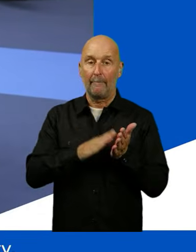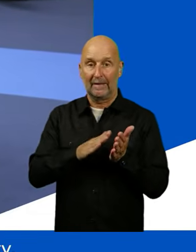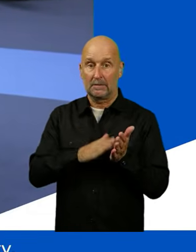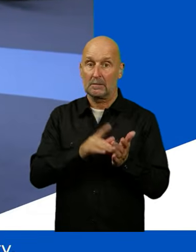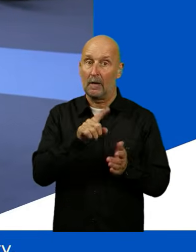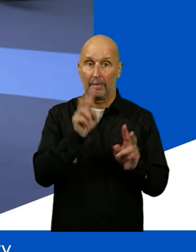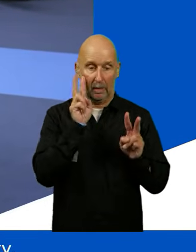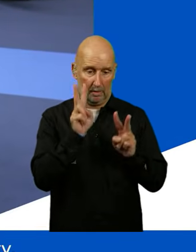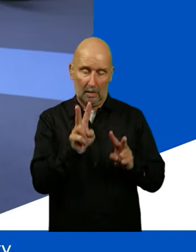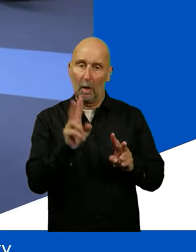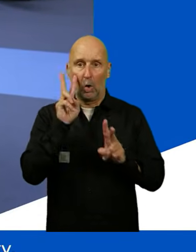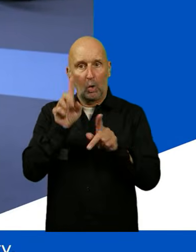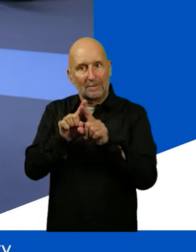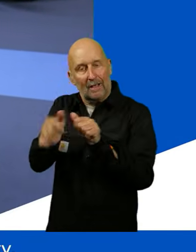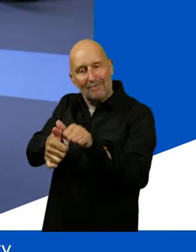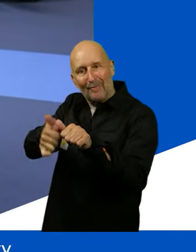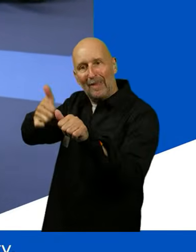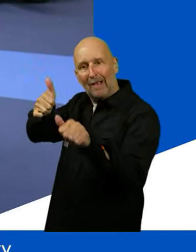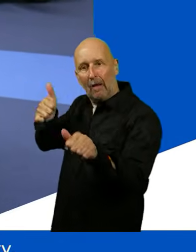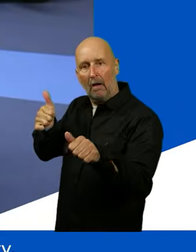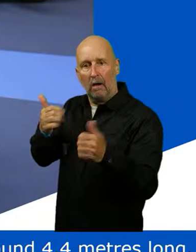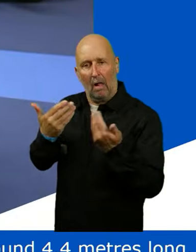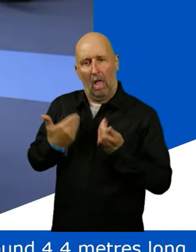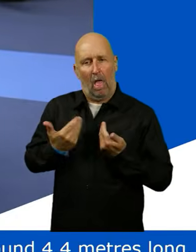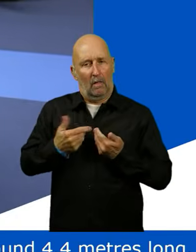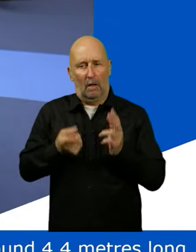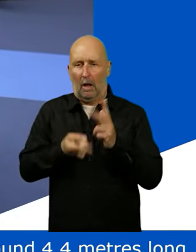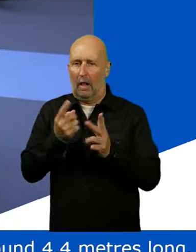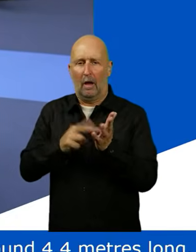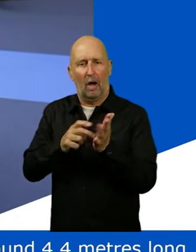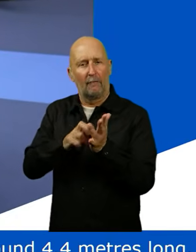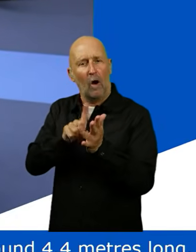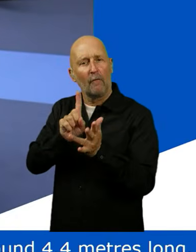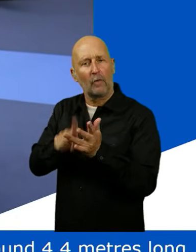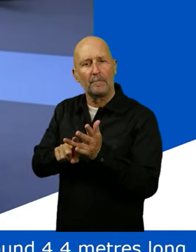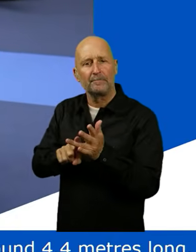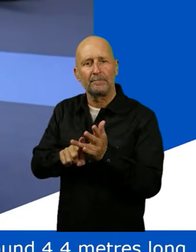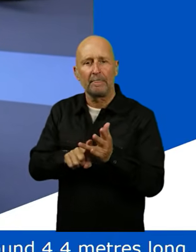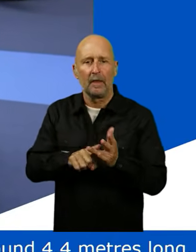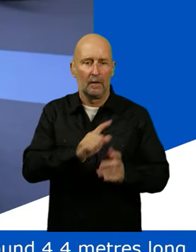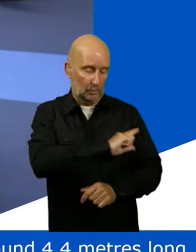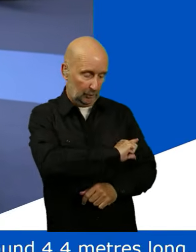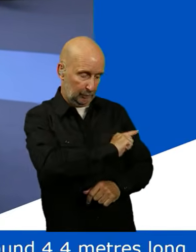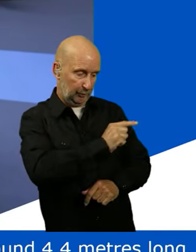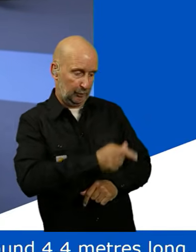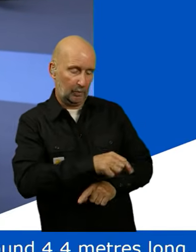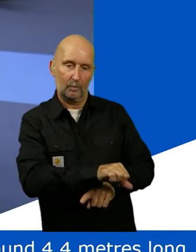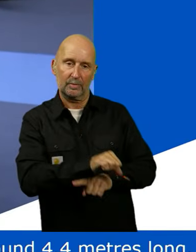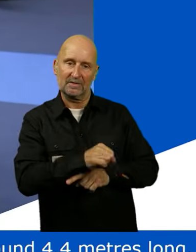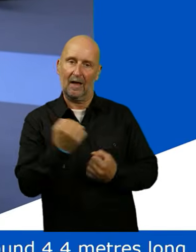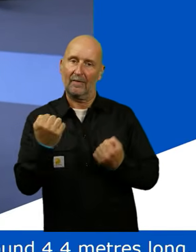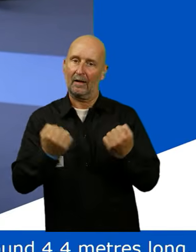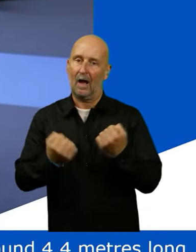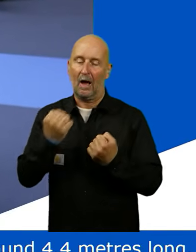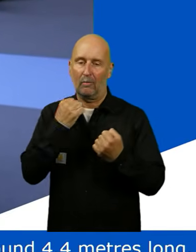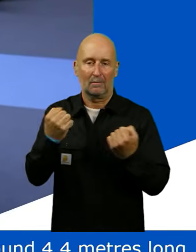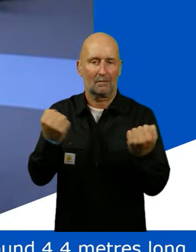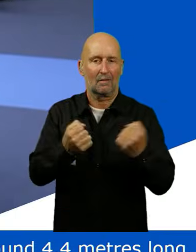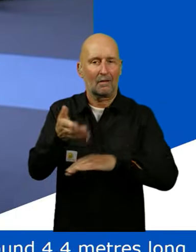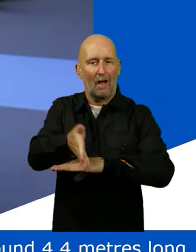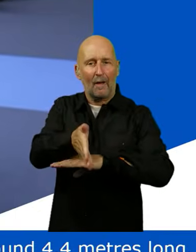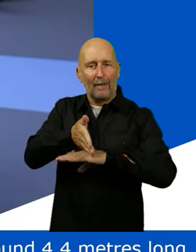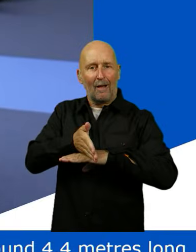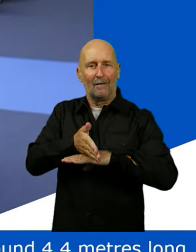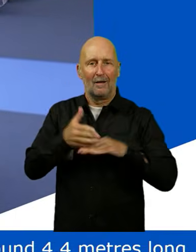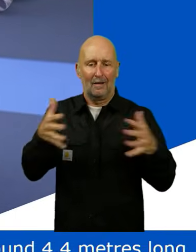the looks of the much bigger, luxurious Volvos. I do like these panels here that help protect the car in a car park and give it that